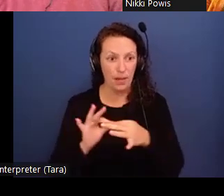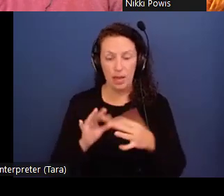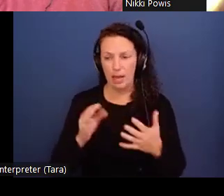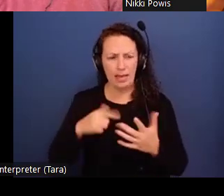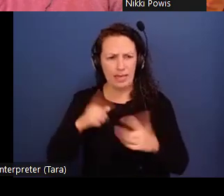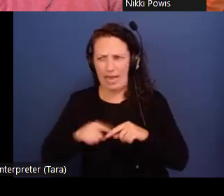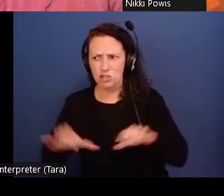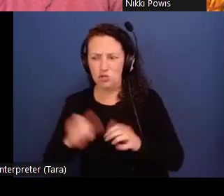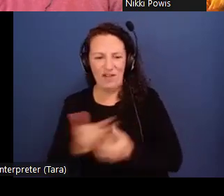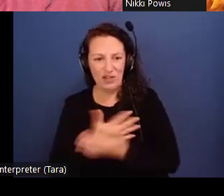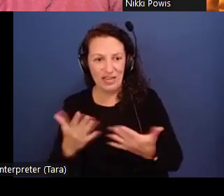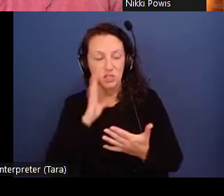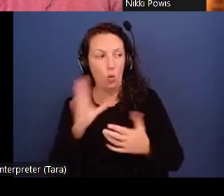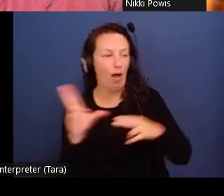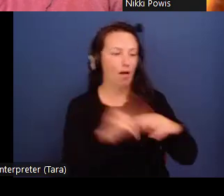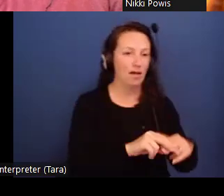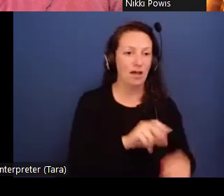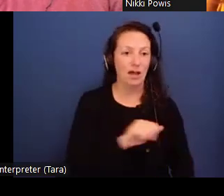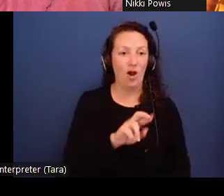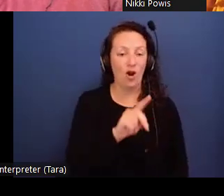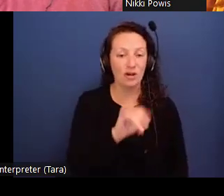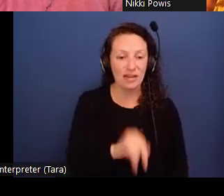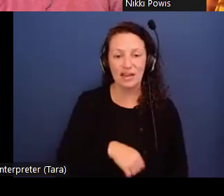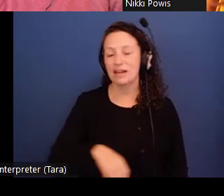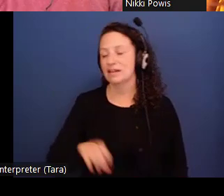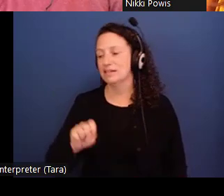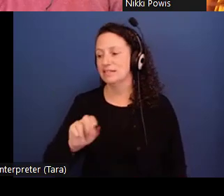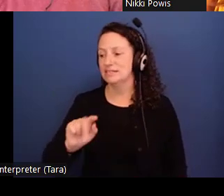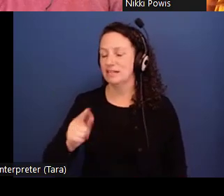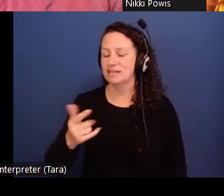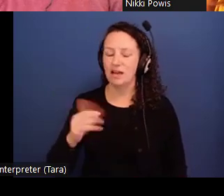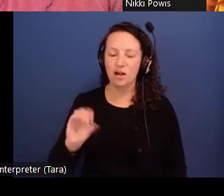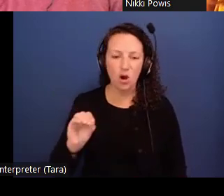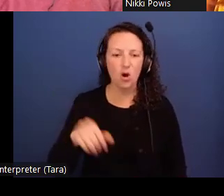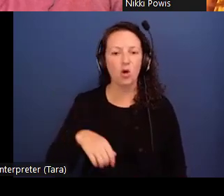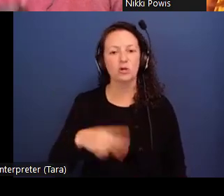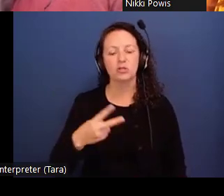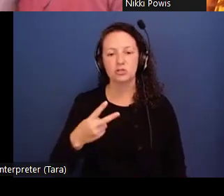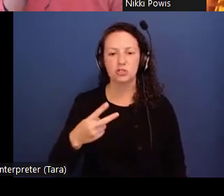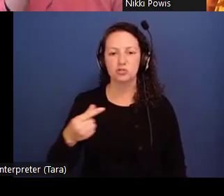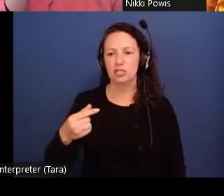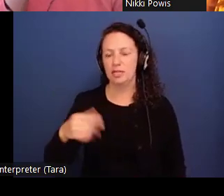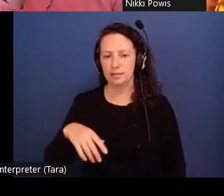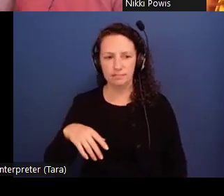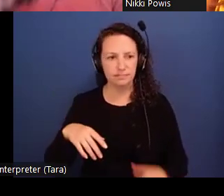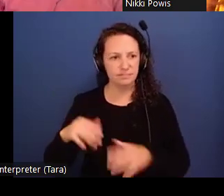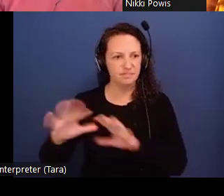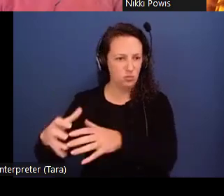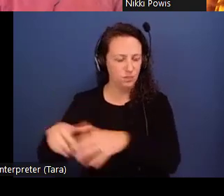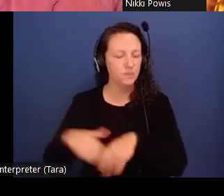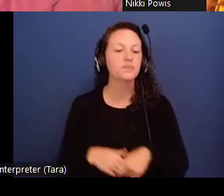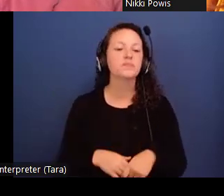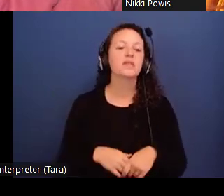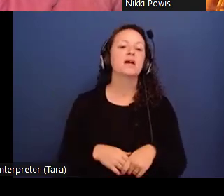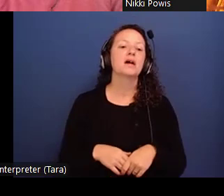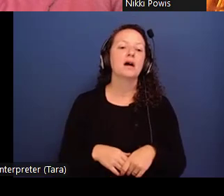and Santiago through 2GI, they do things like that too. But I'll sort of give you a little bit of a story.